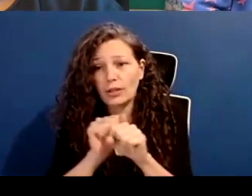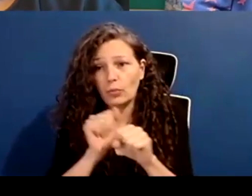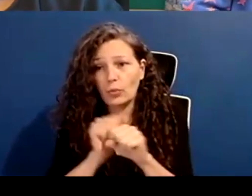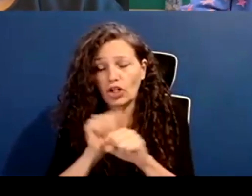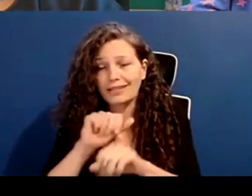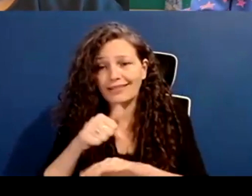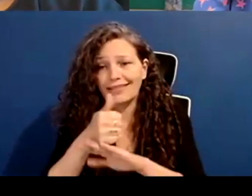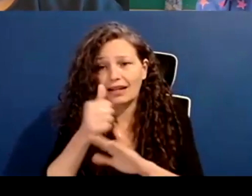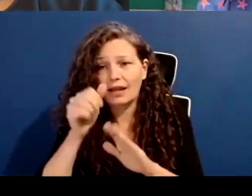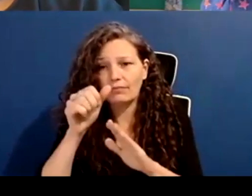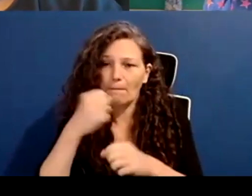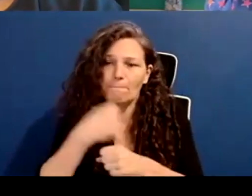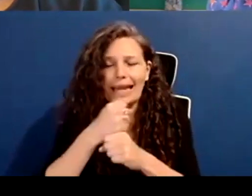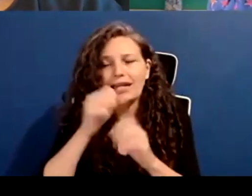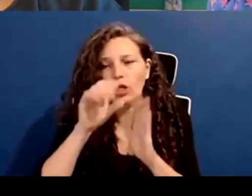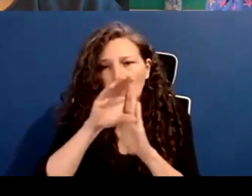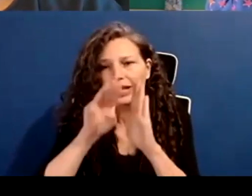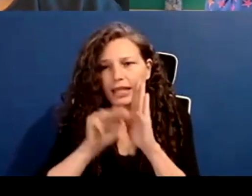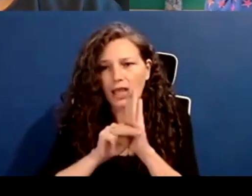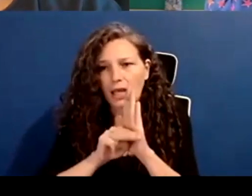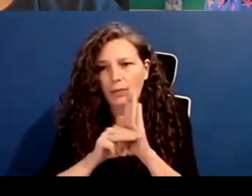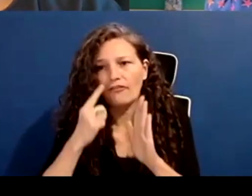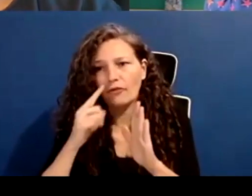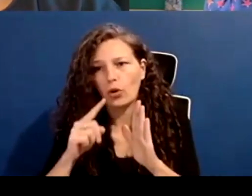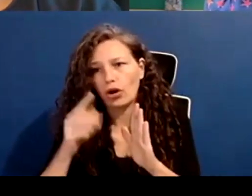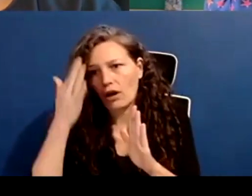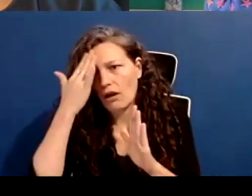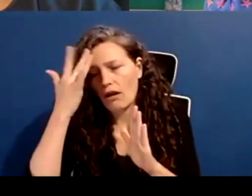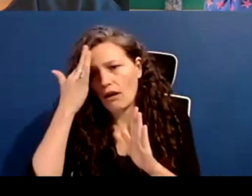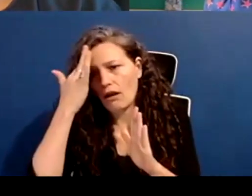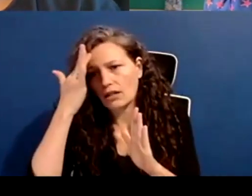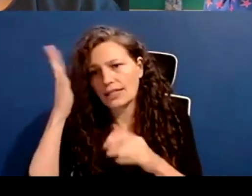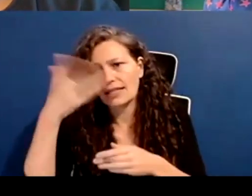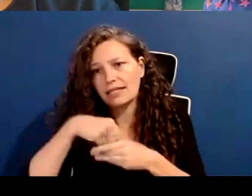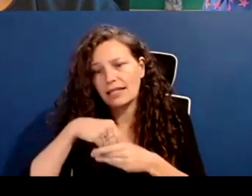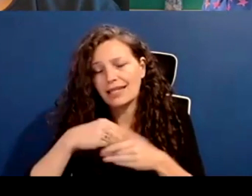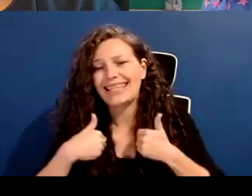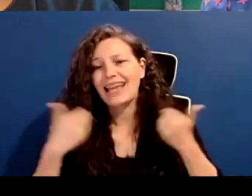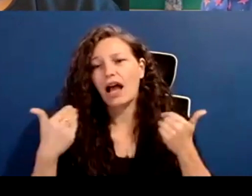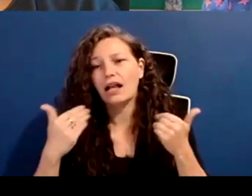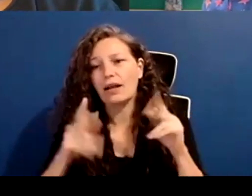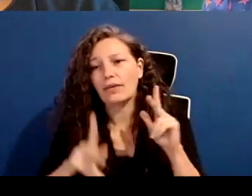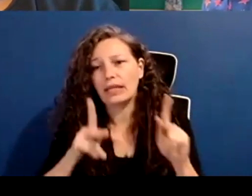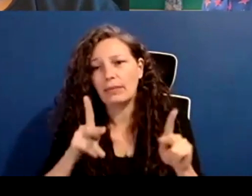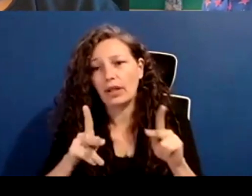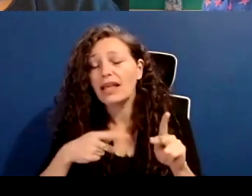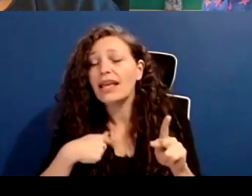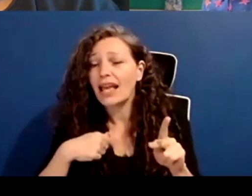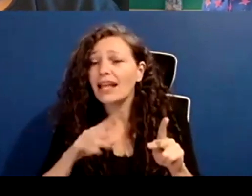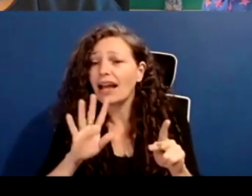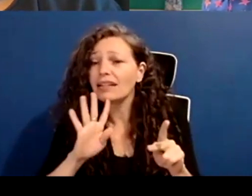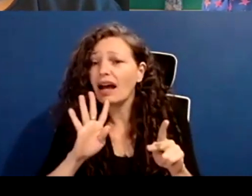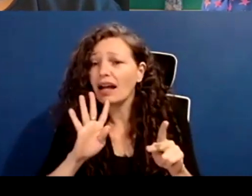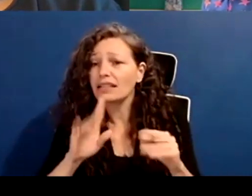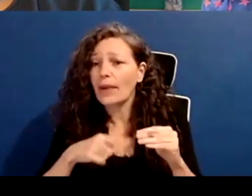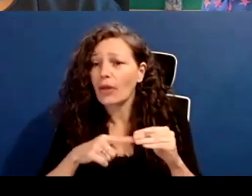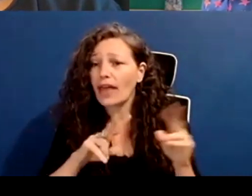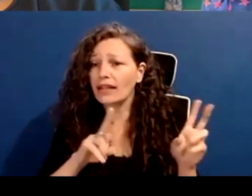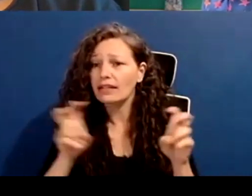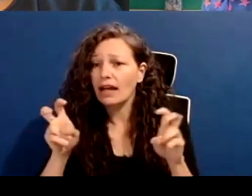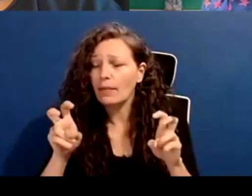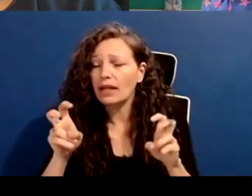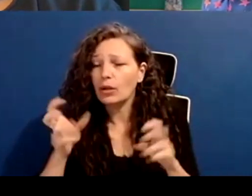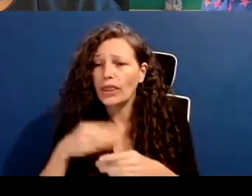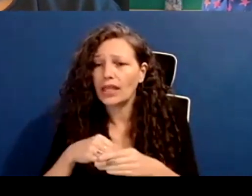curriculum for autistic young people. And I talked about that in one of the sessions that,